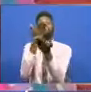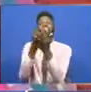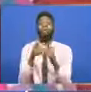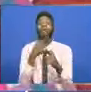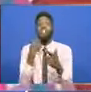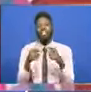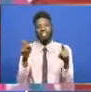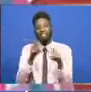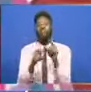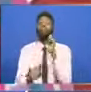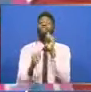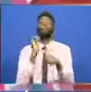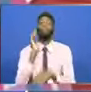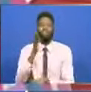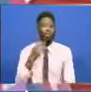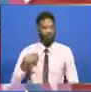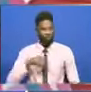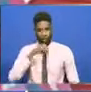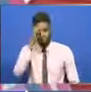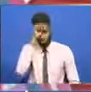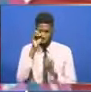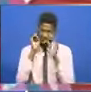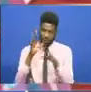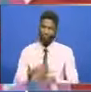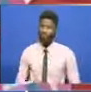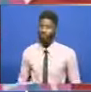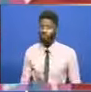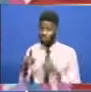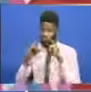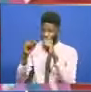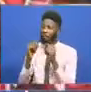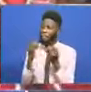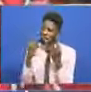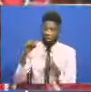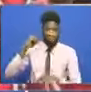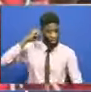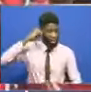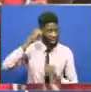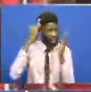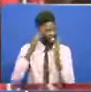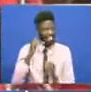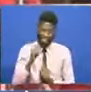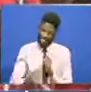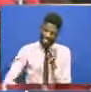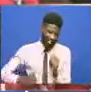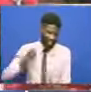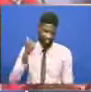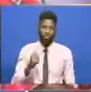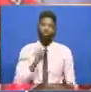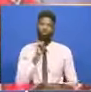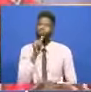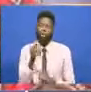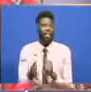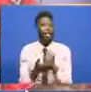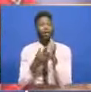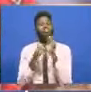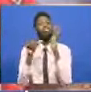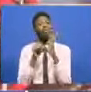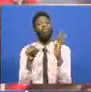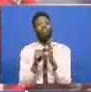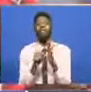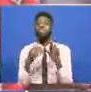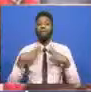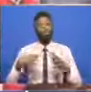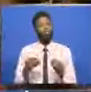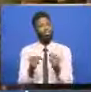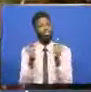fools. They argue the selfish nature of the majority of politicians will not factor commoners' views, and the proposals might be